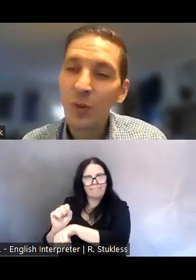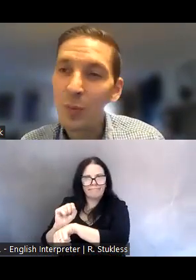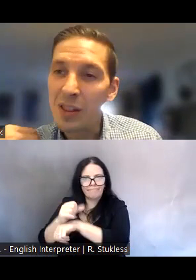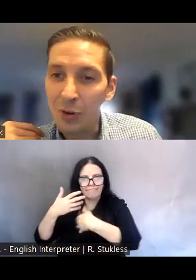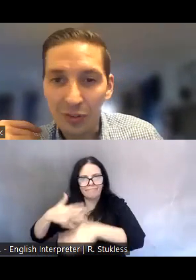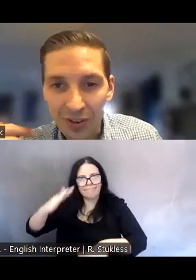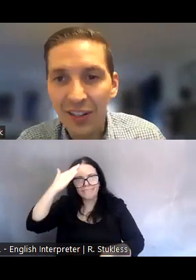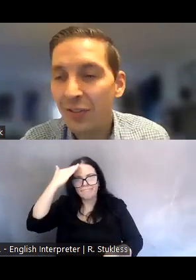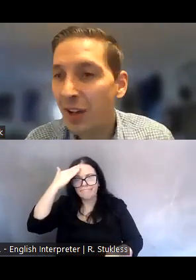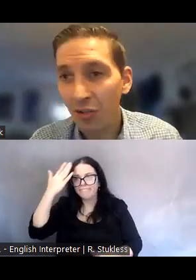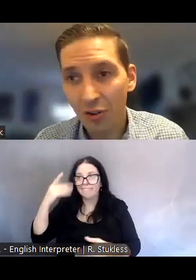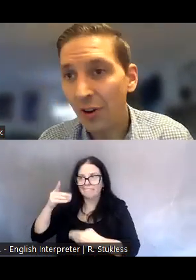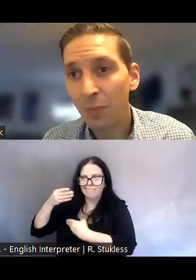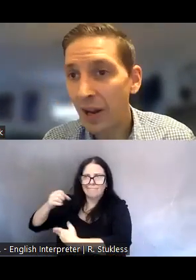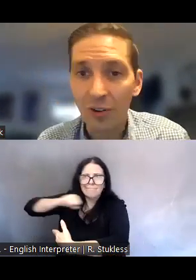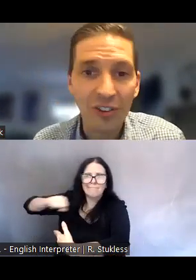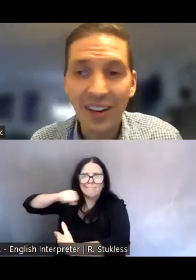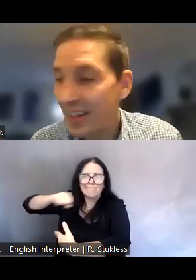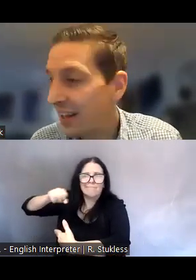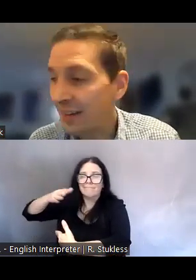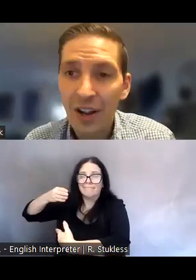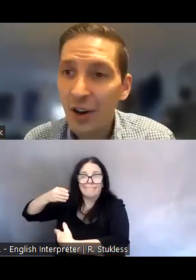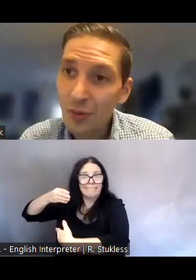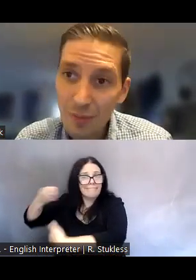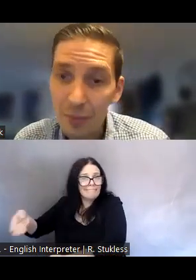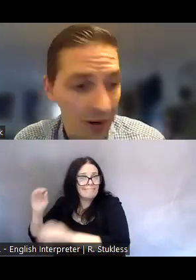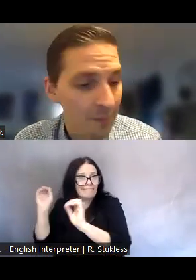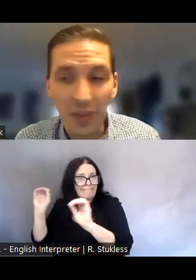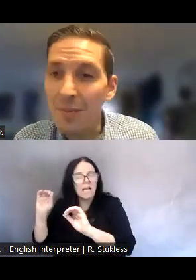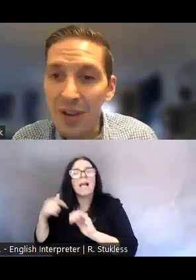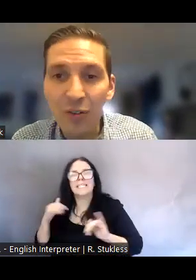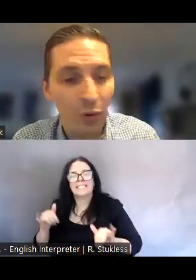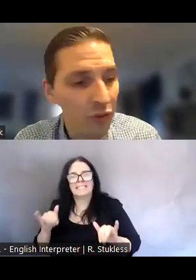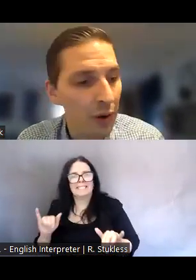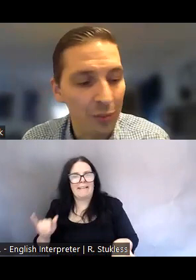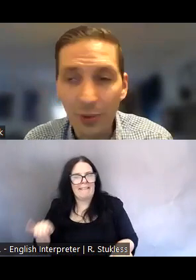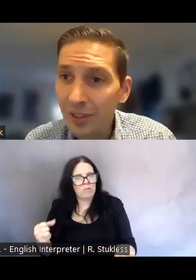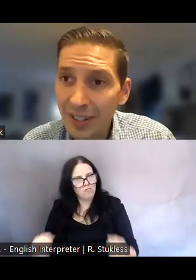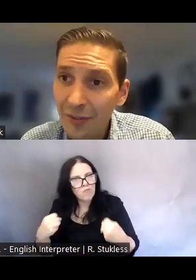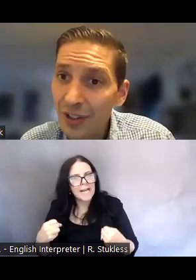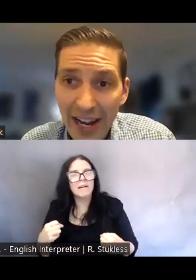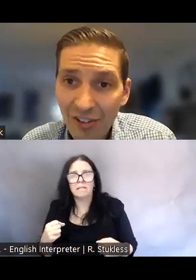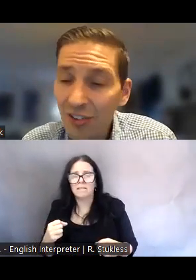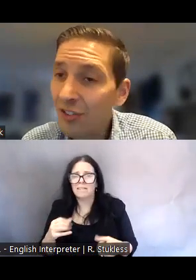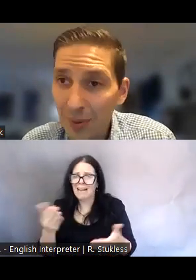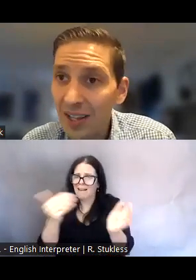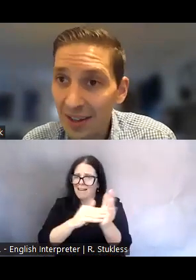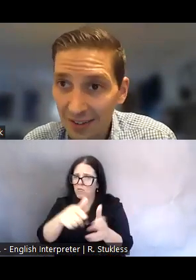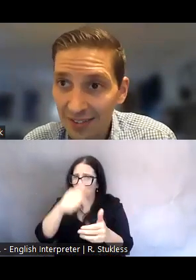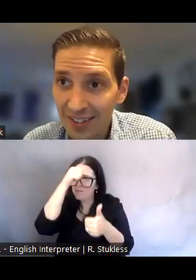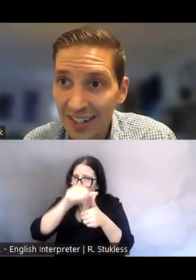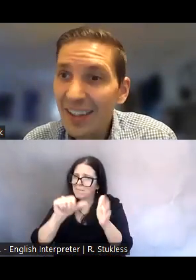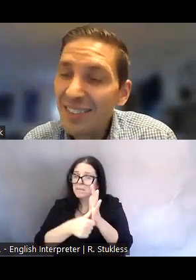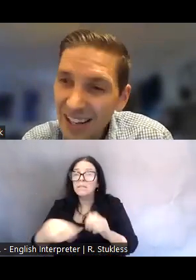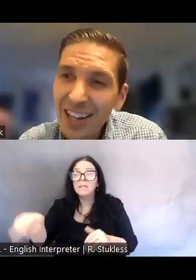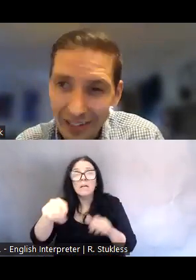it, will be the most effective and strongest boundaries. And again, remembering, I'm never responsible for the actions of somebody